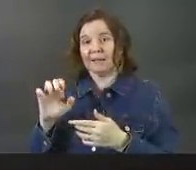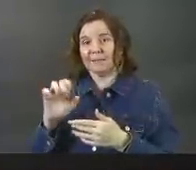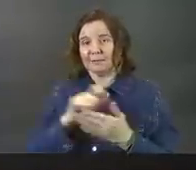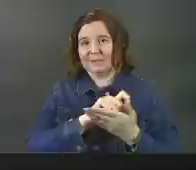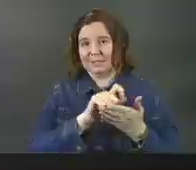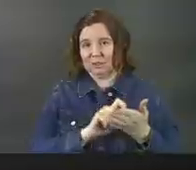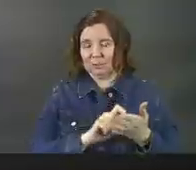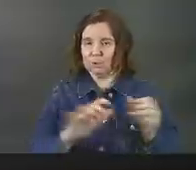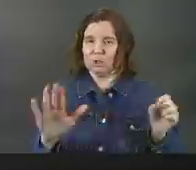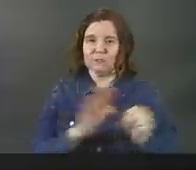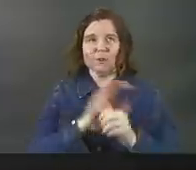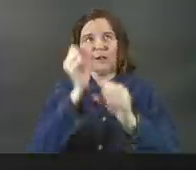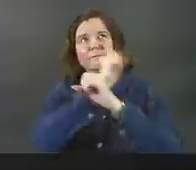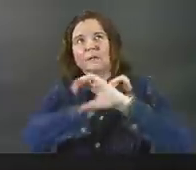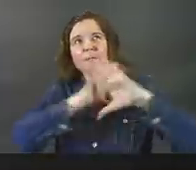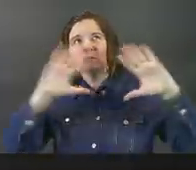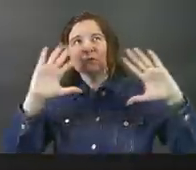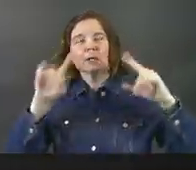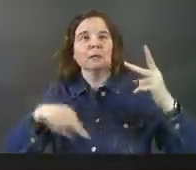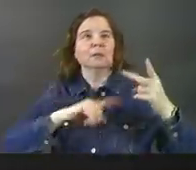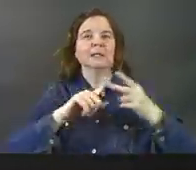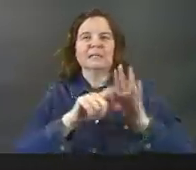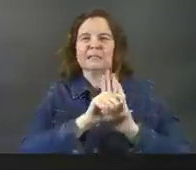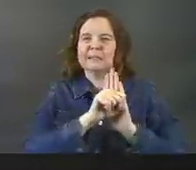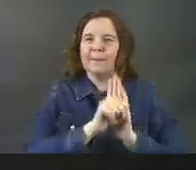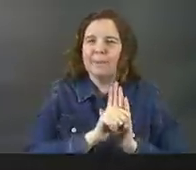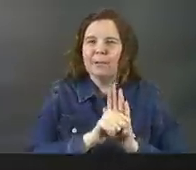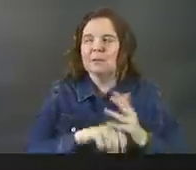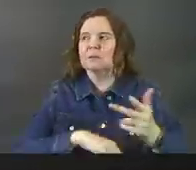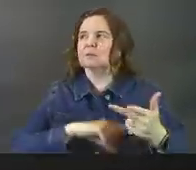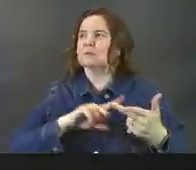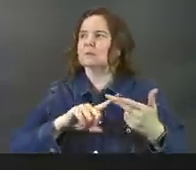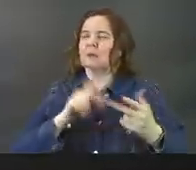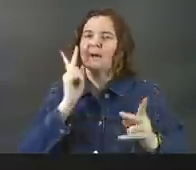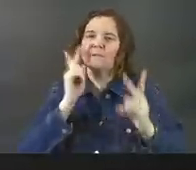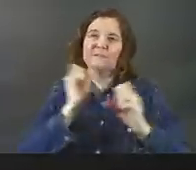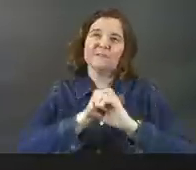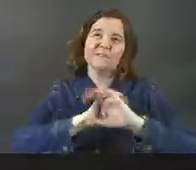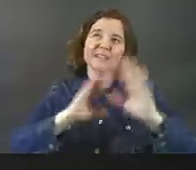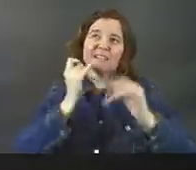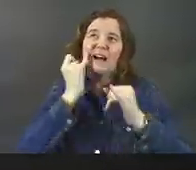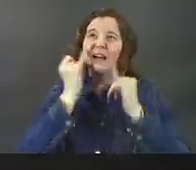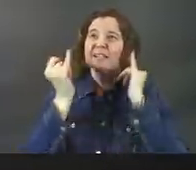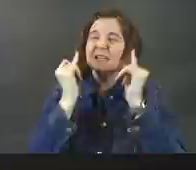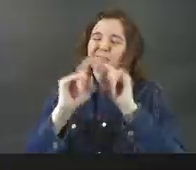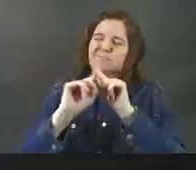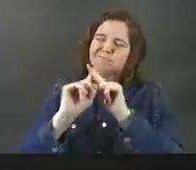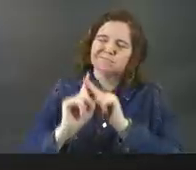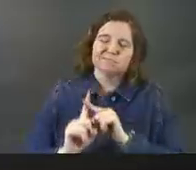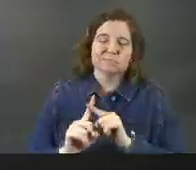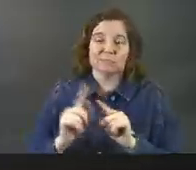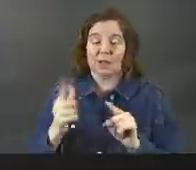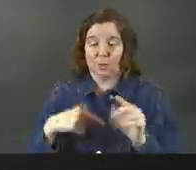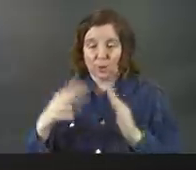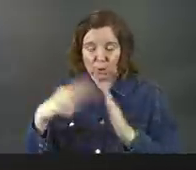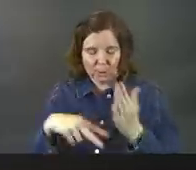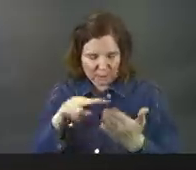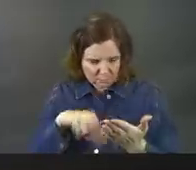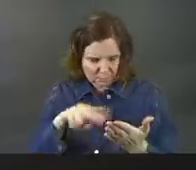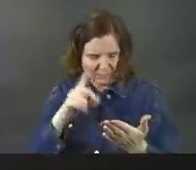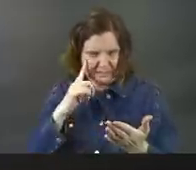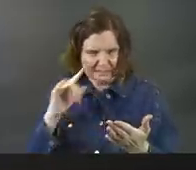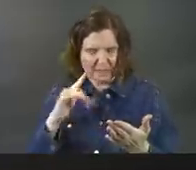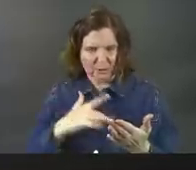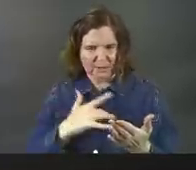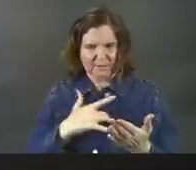full of imagery, it's full of symbols, it's full of visions and ideas, and it's like when you read it, it